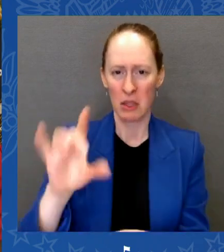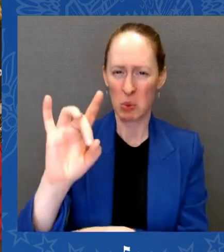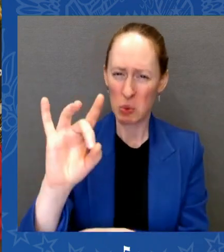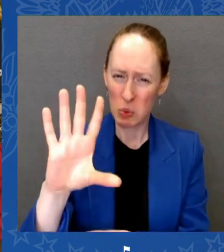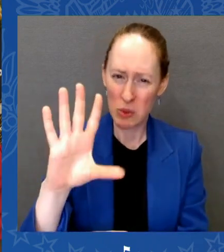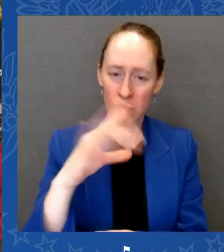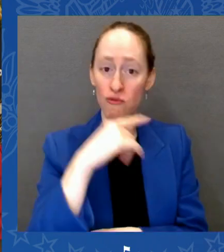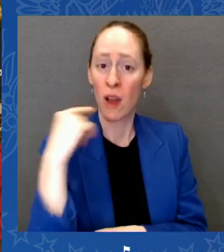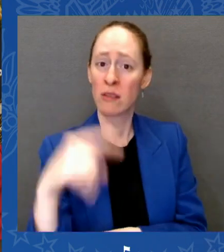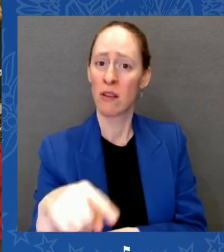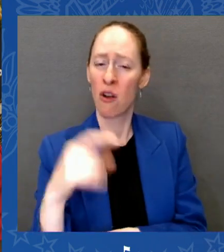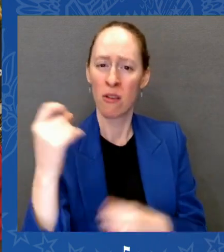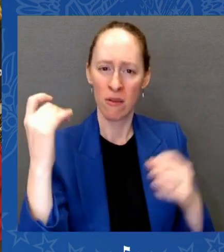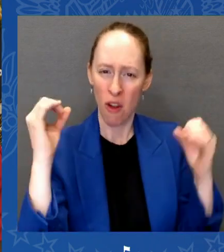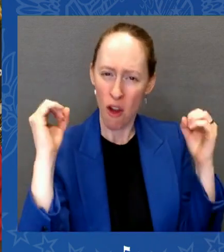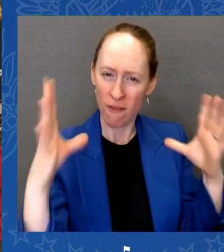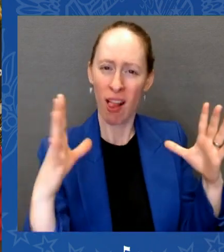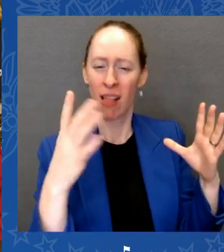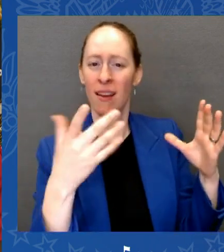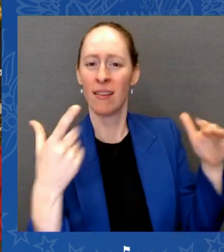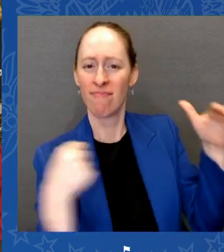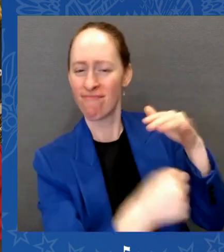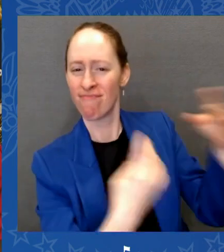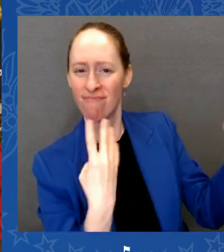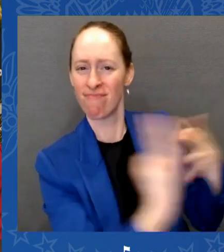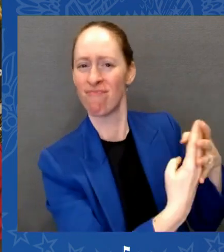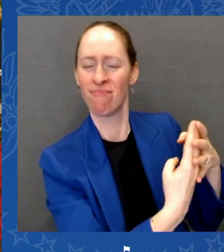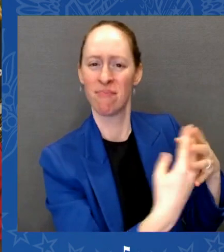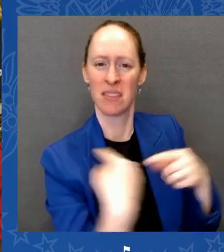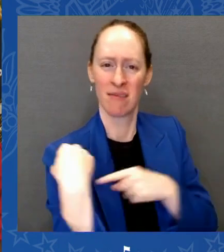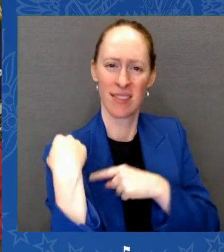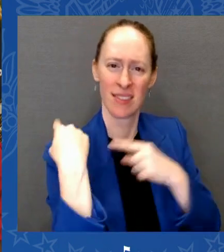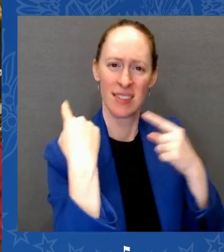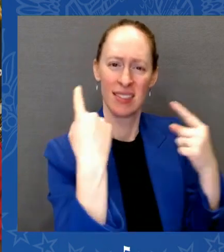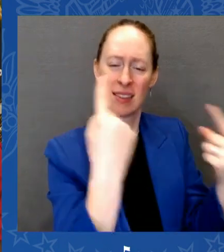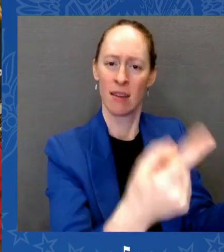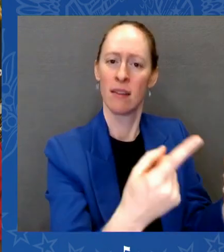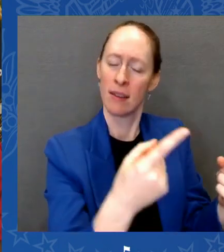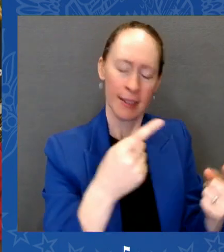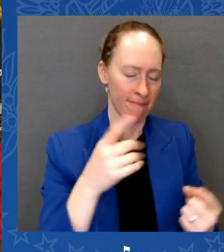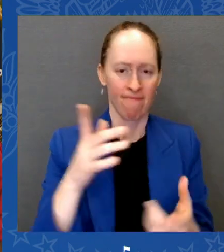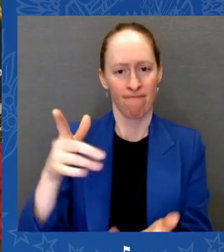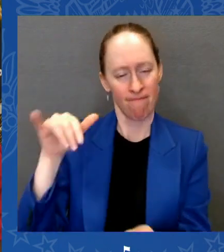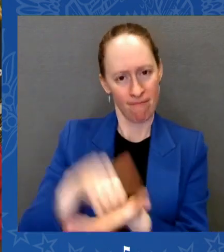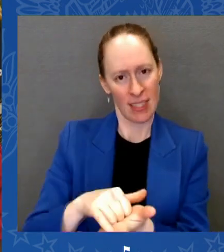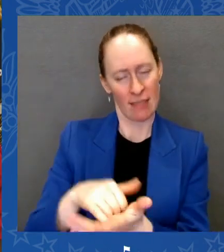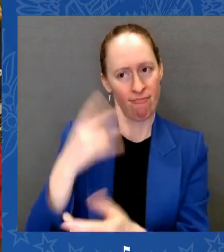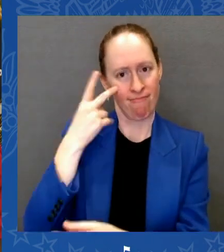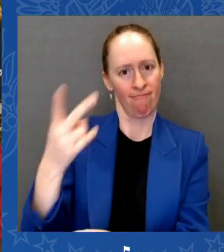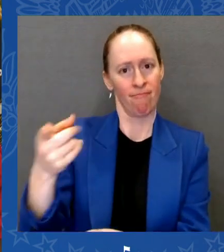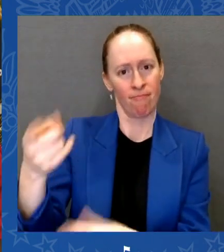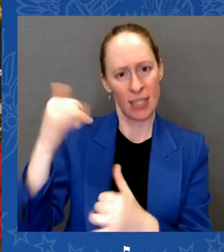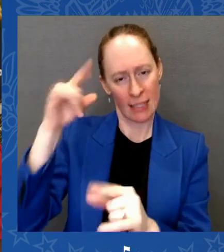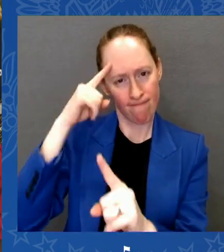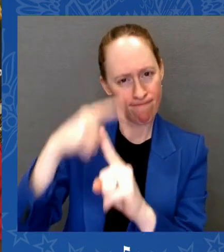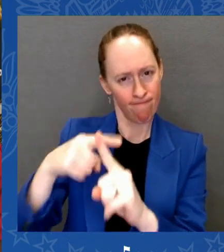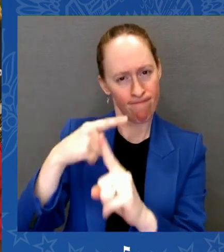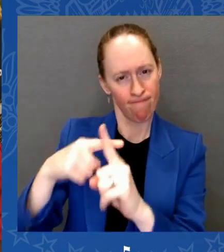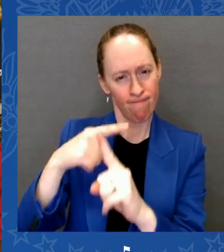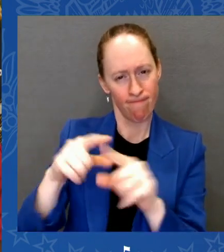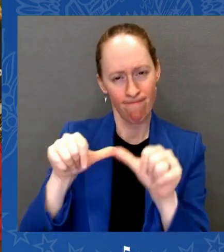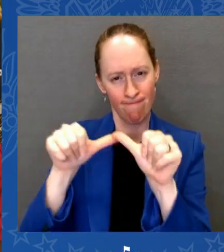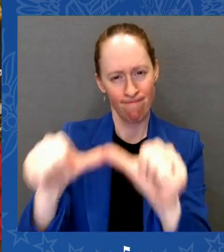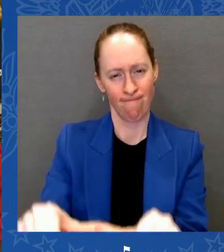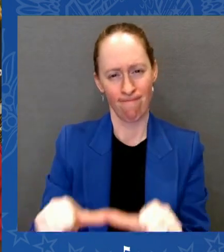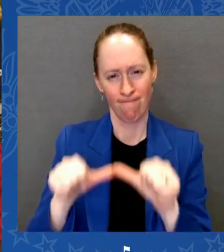best America, the best about America. It is across the board, everything about her. She wrote to me back in July. She didn't